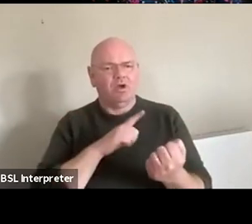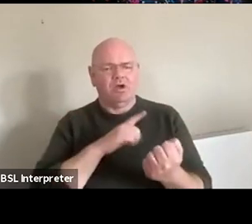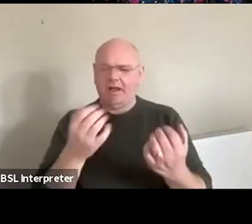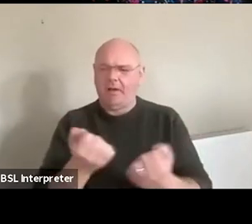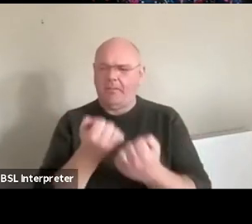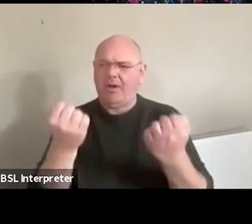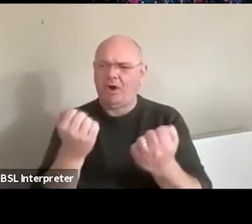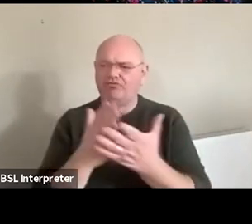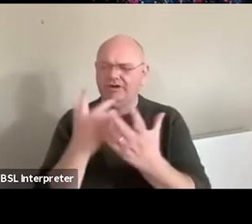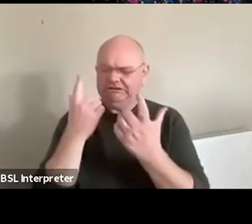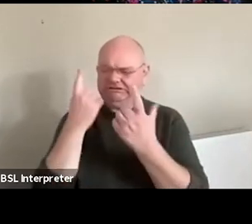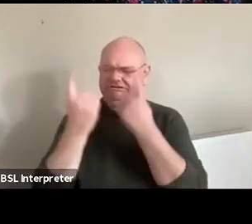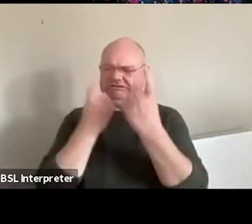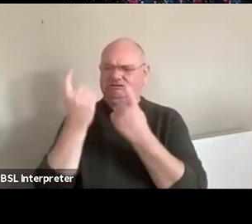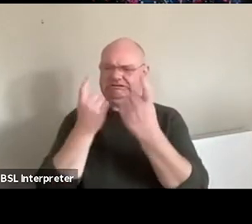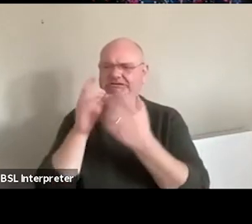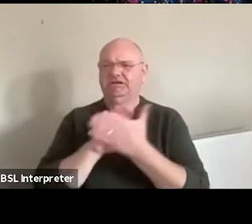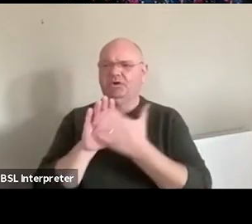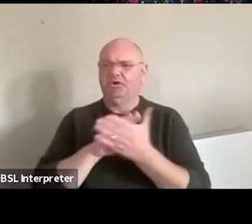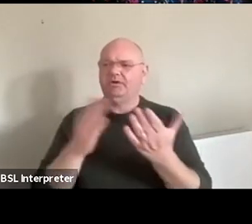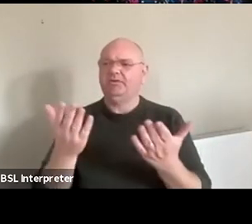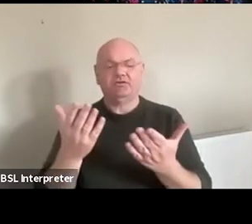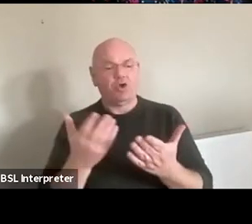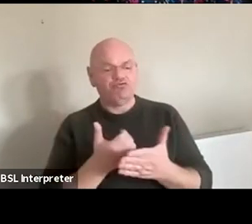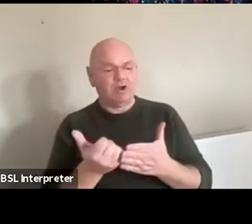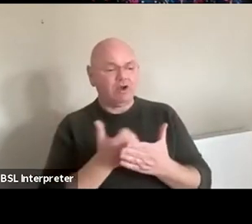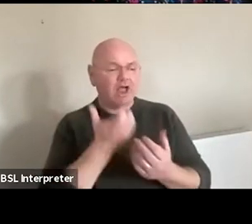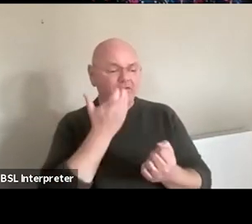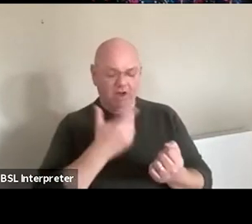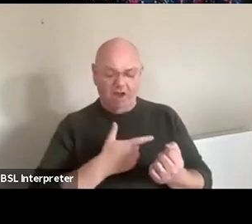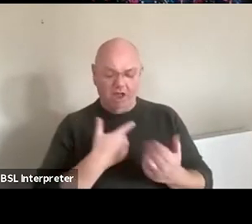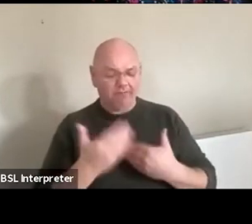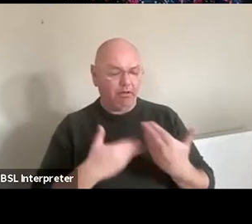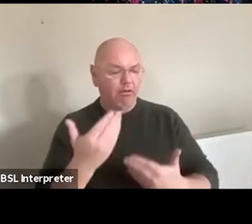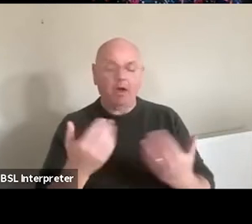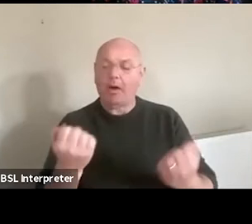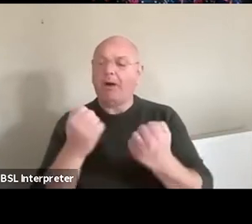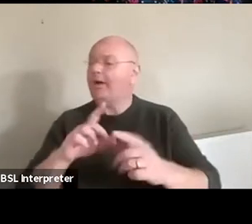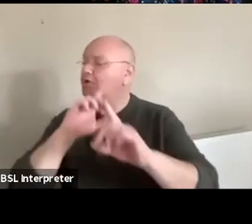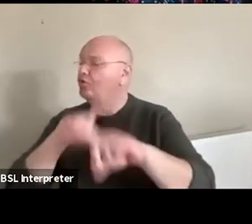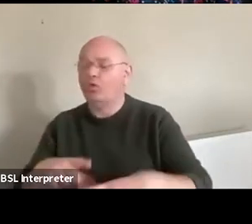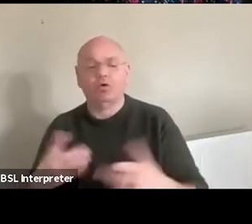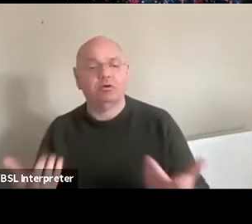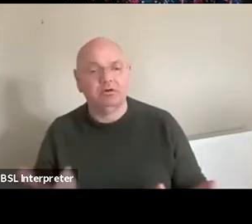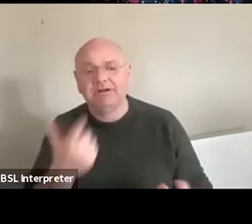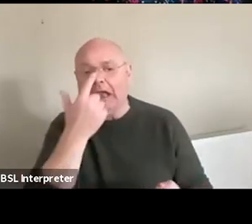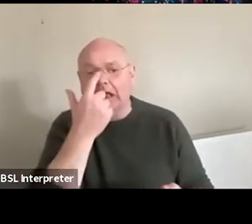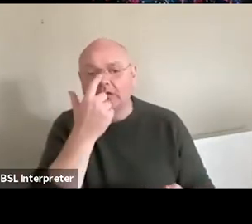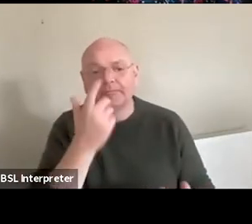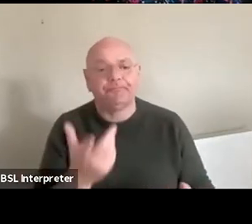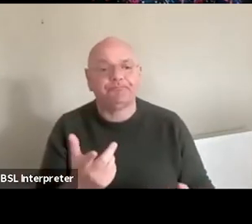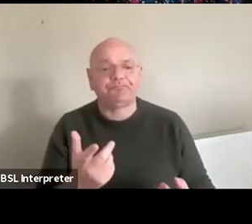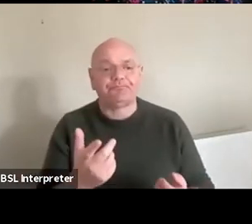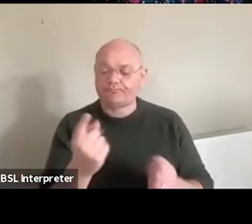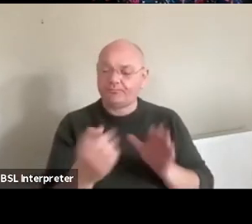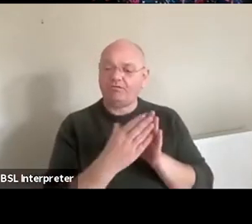we're often unconcerned with what power is and how who has this power. I think about the fact that every human